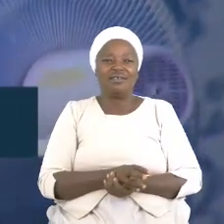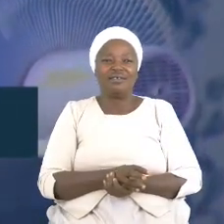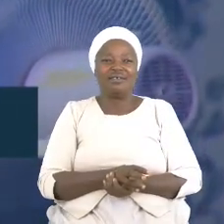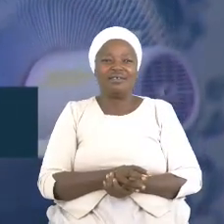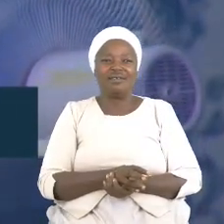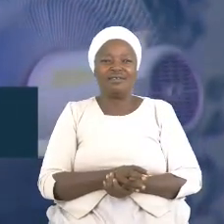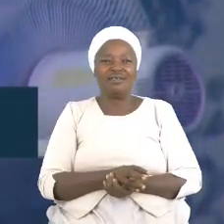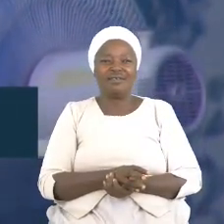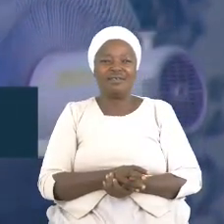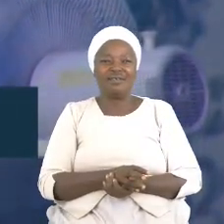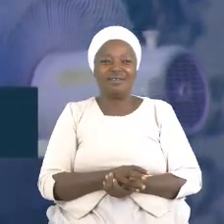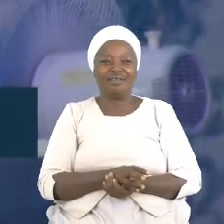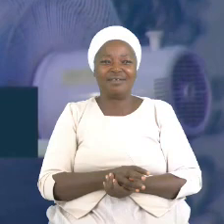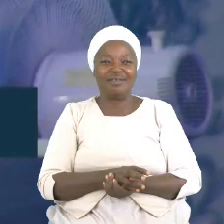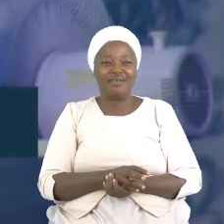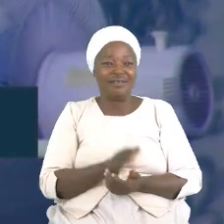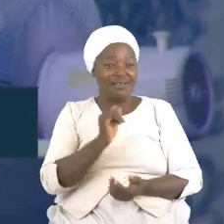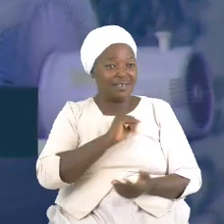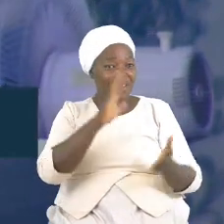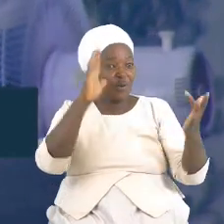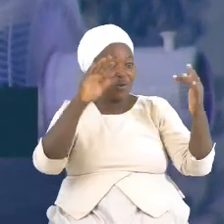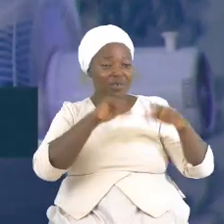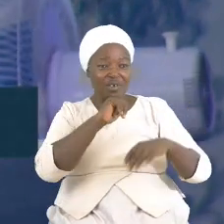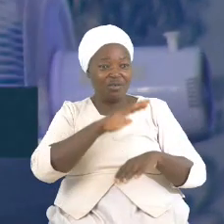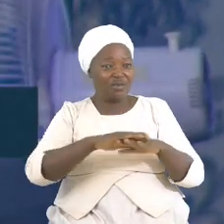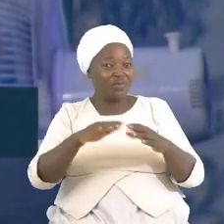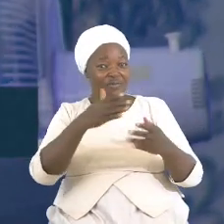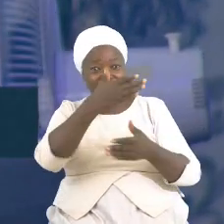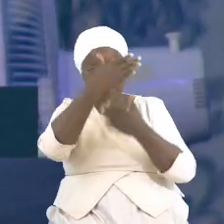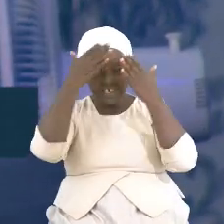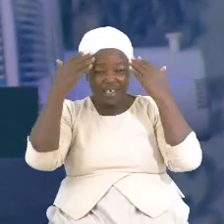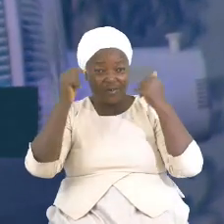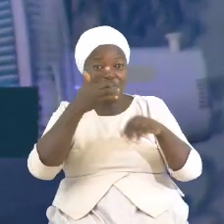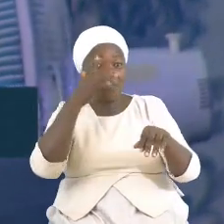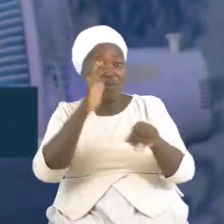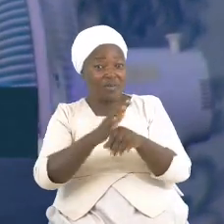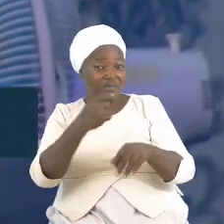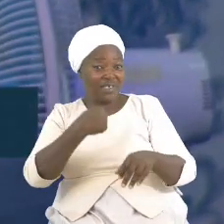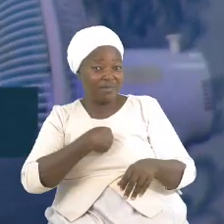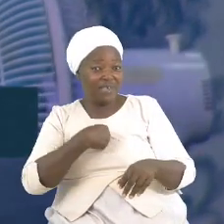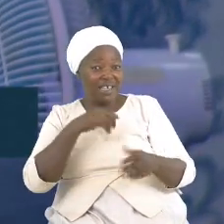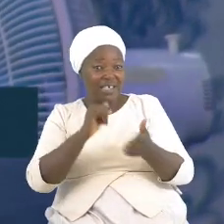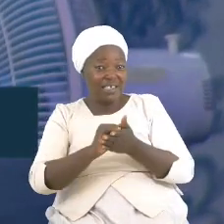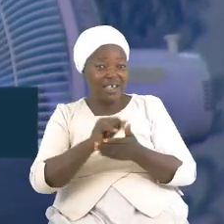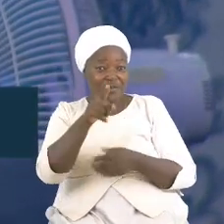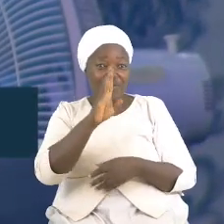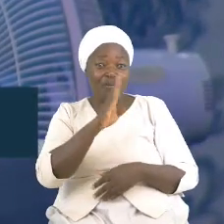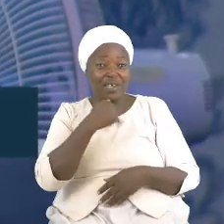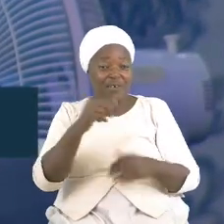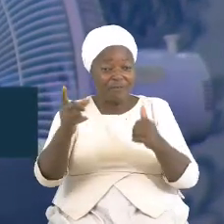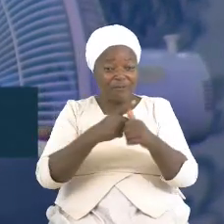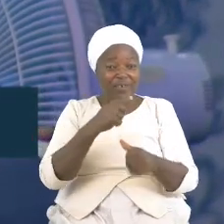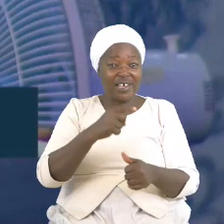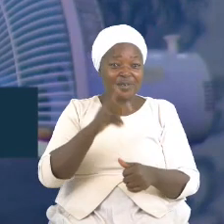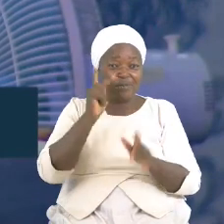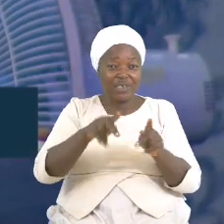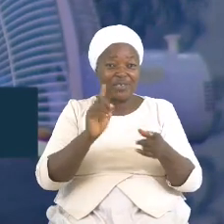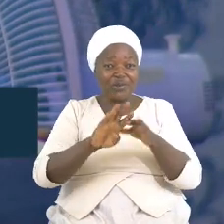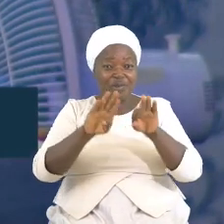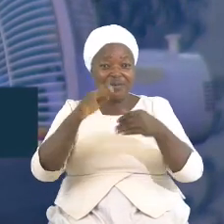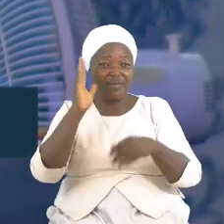I hope you've not forgotten. Remember, you promised me, and it was a deal, that you will give the first testimony tonight. I'm waiting for that.